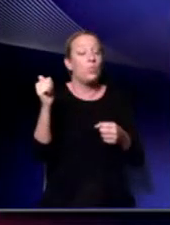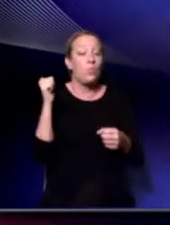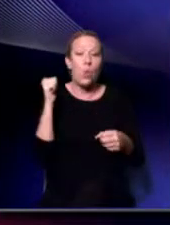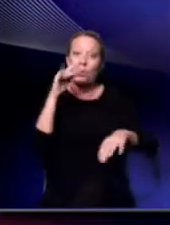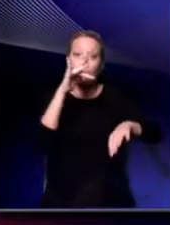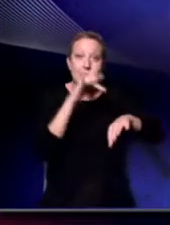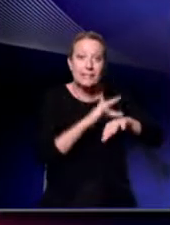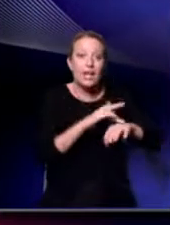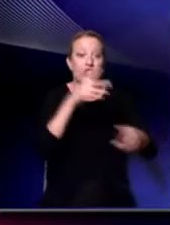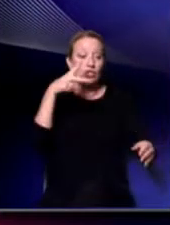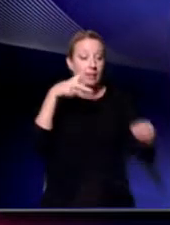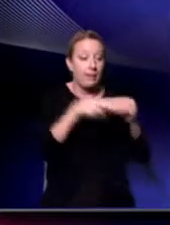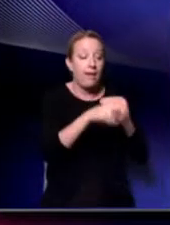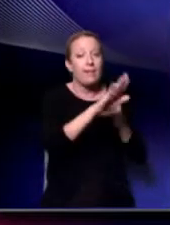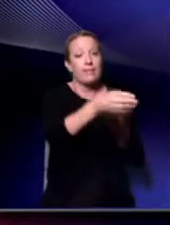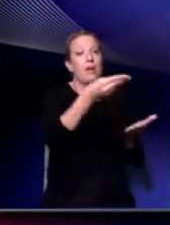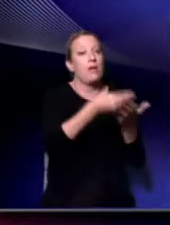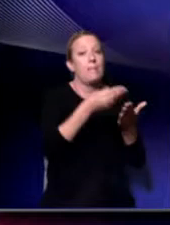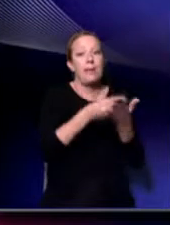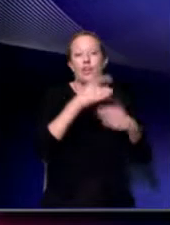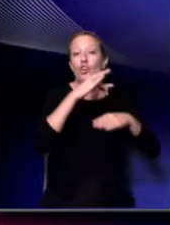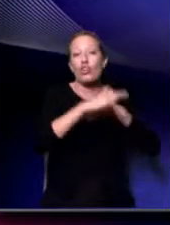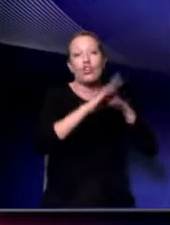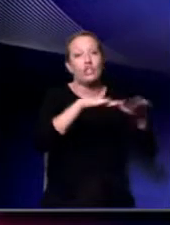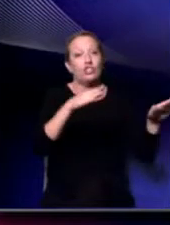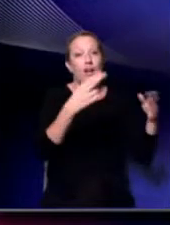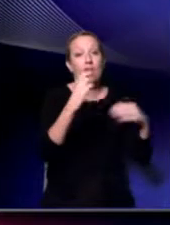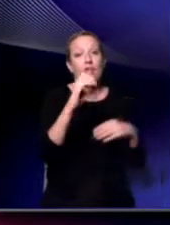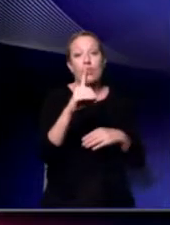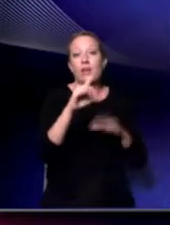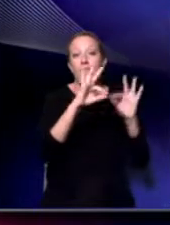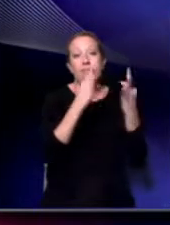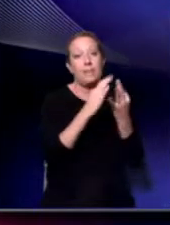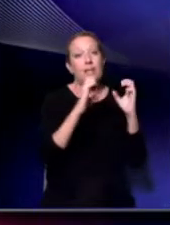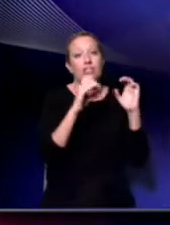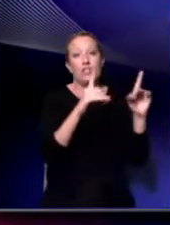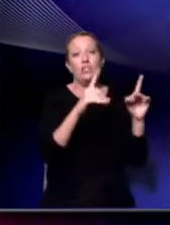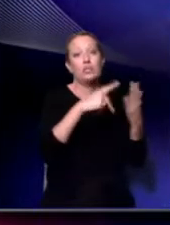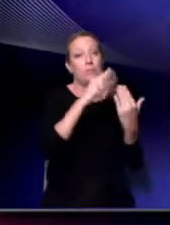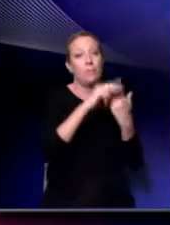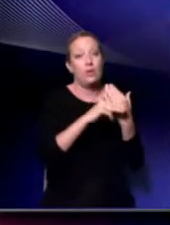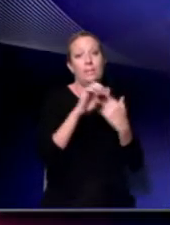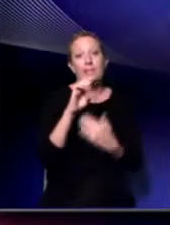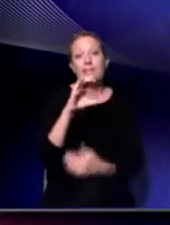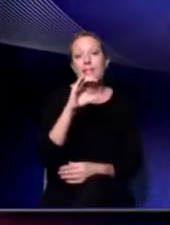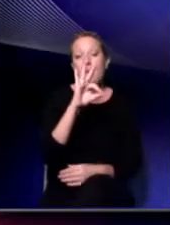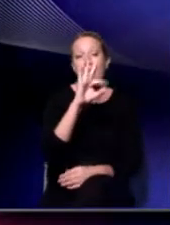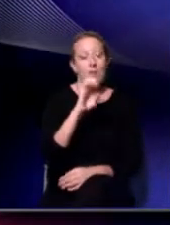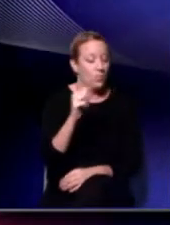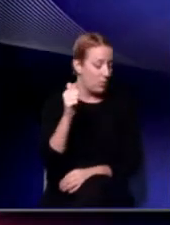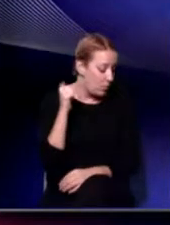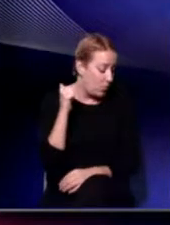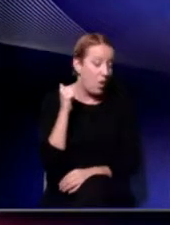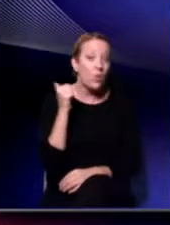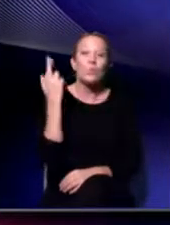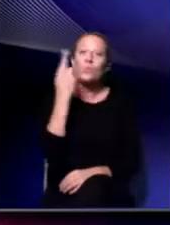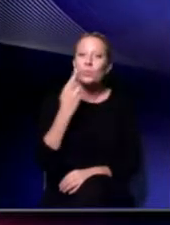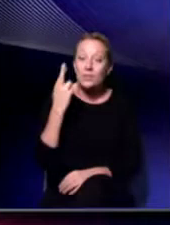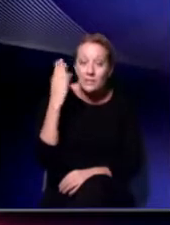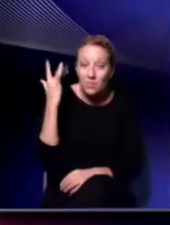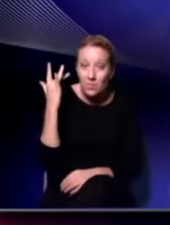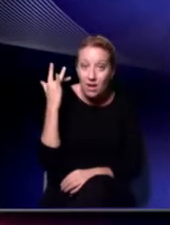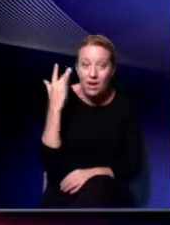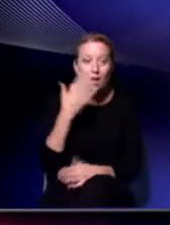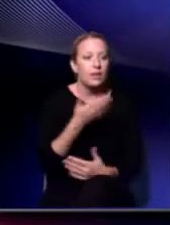reducing expenditures is the Early Childhood Family Education Program. And the primary reason for that is